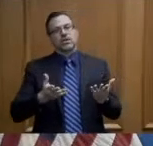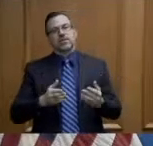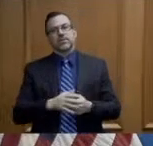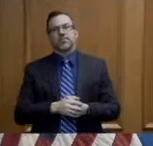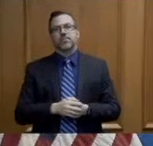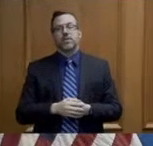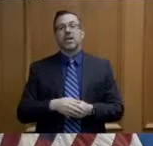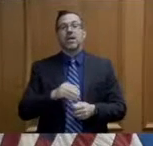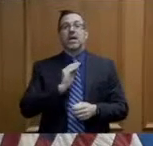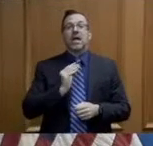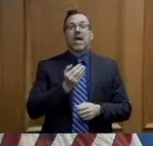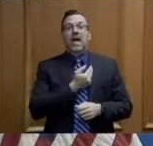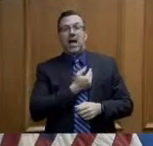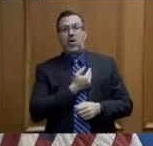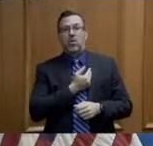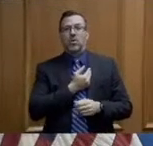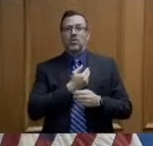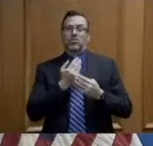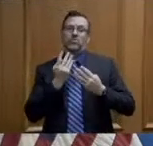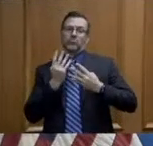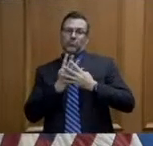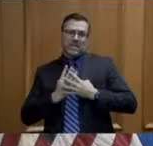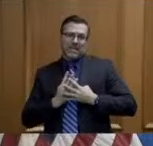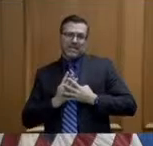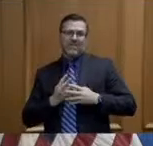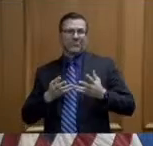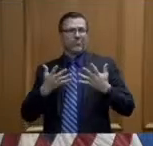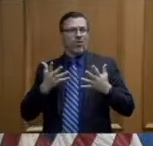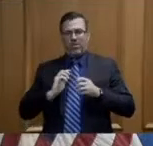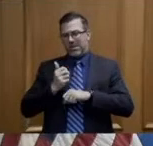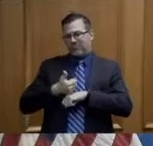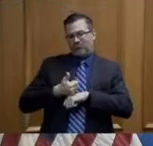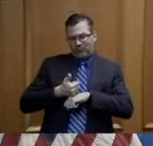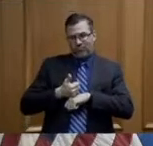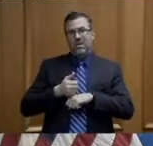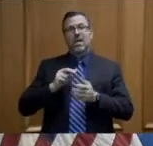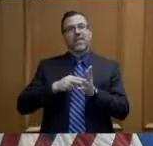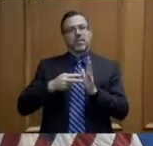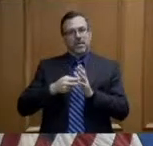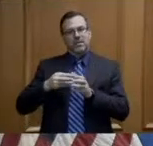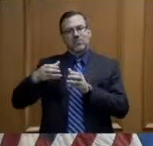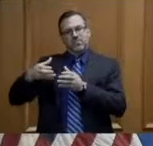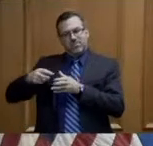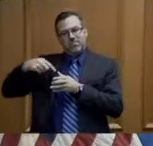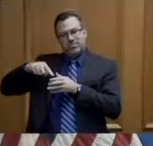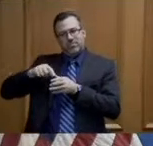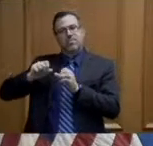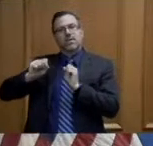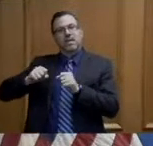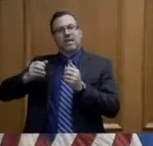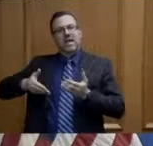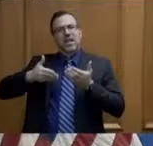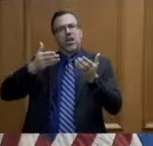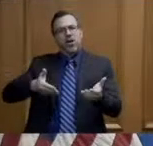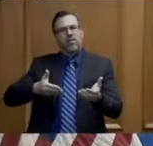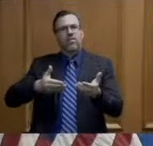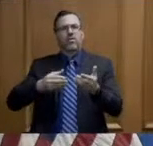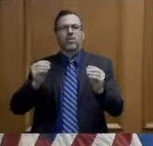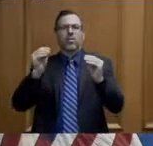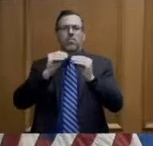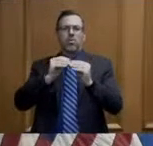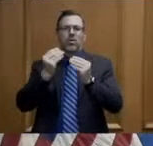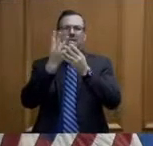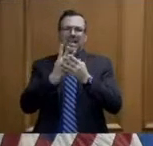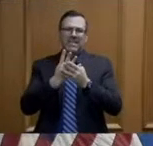apparatus has allowed the Unified Command Group to develop an expanded capacity and to offer targeted testing around